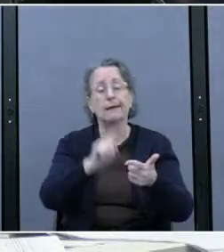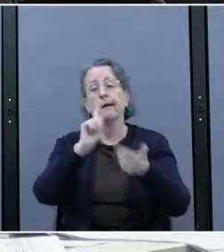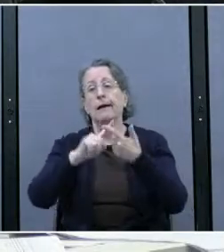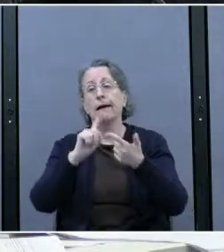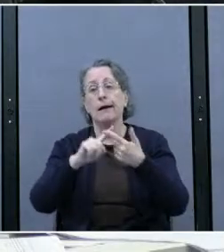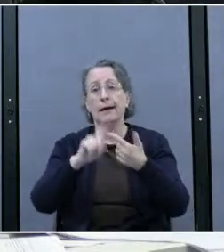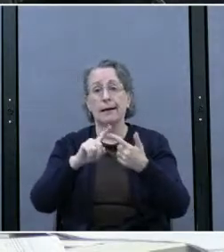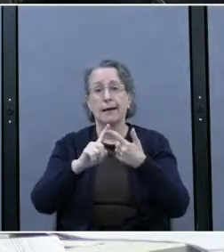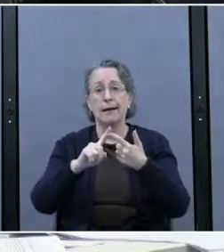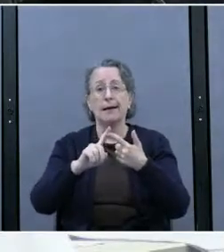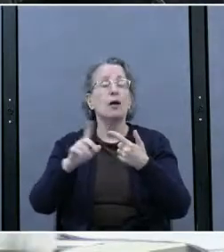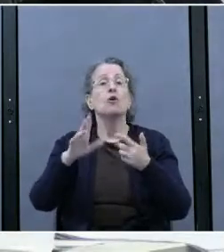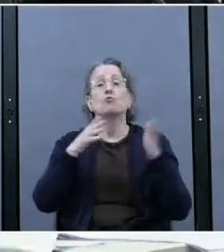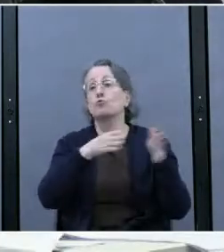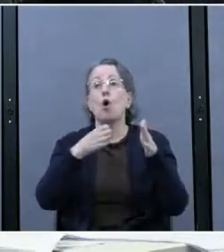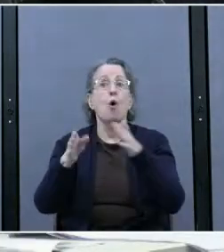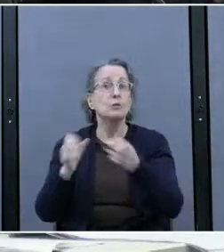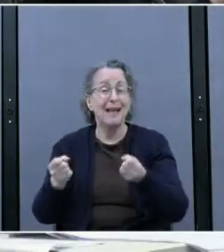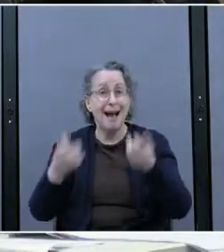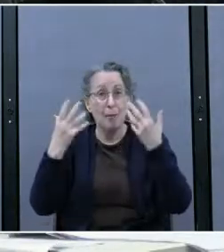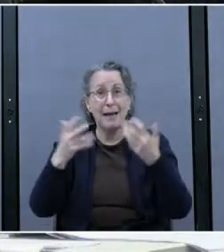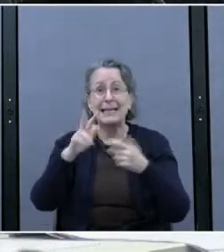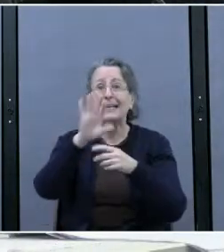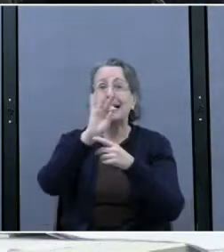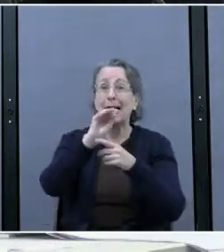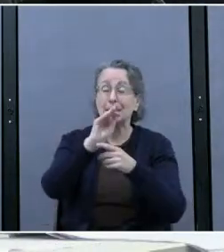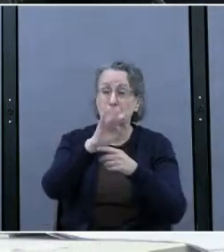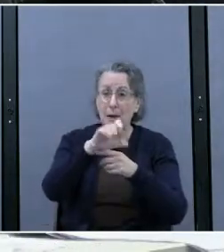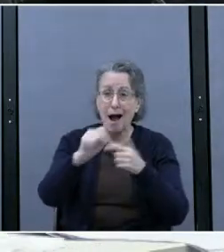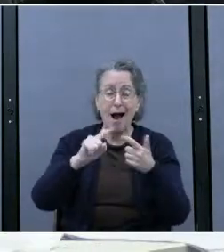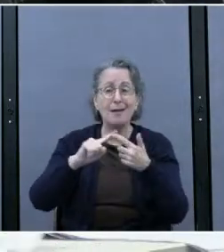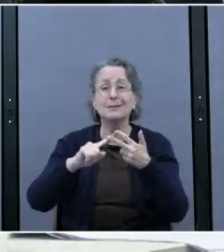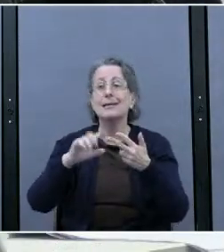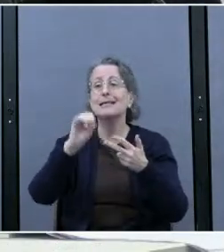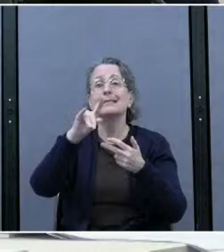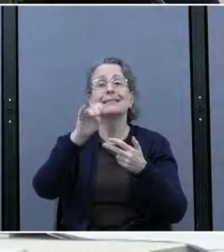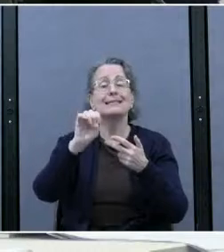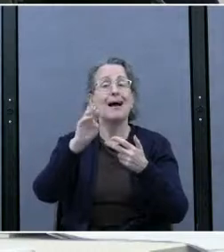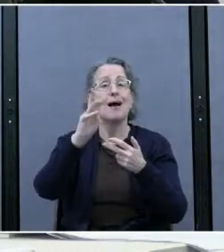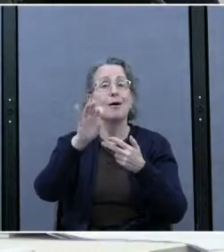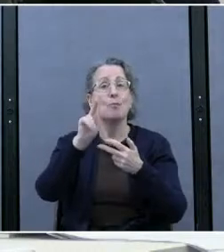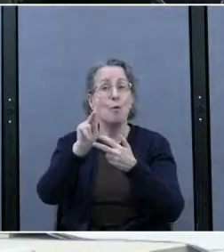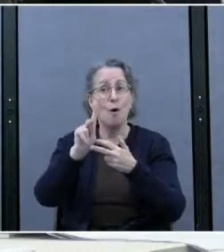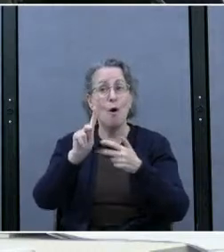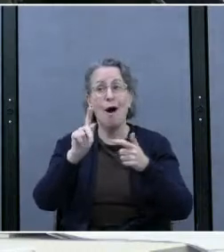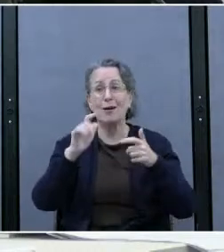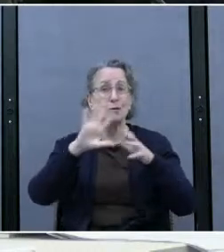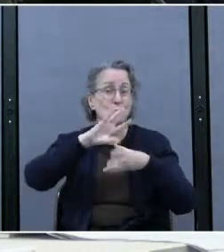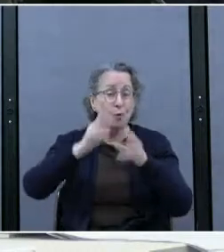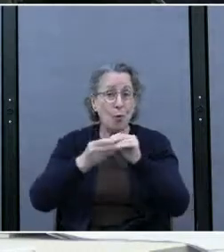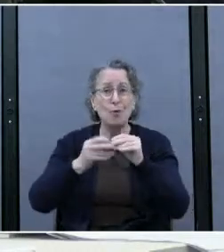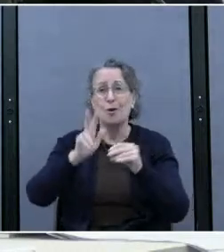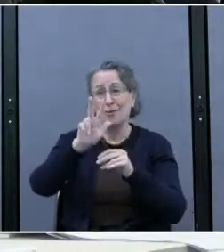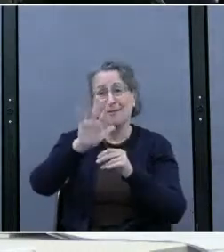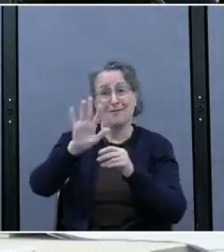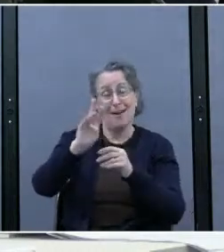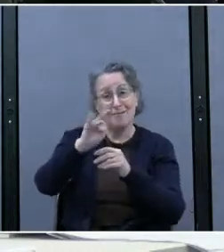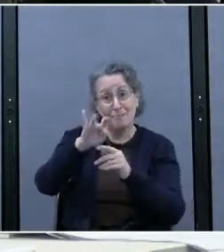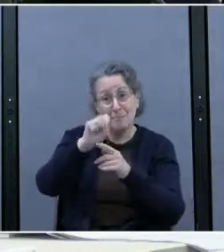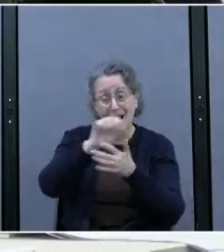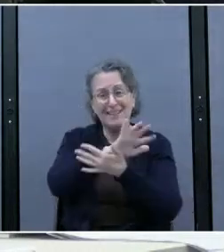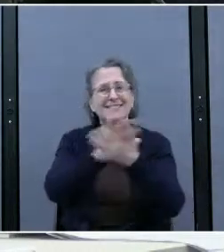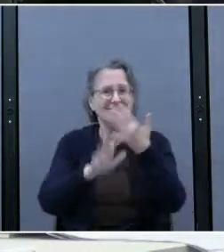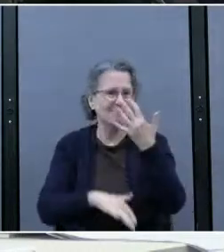maintaining 90 miles of roads, 35 miles of sidewalks, all the things that, like, we don't really always think about a lot of things